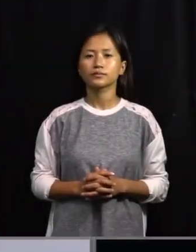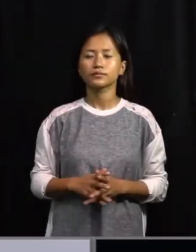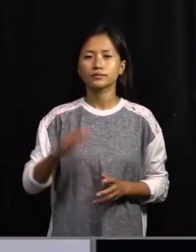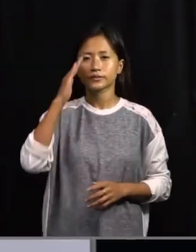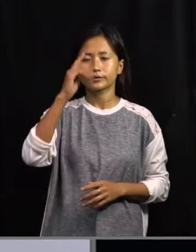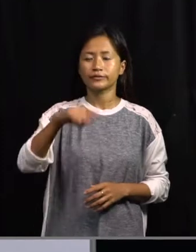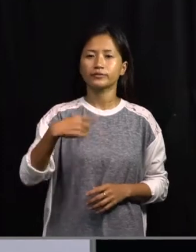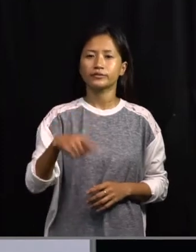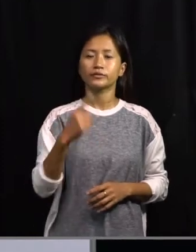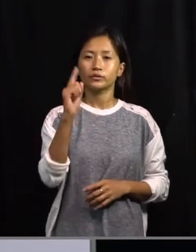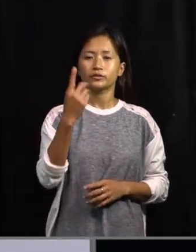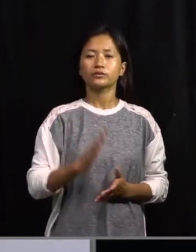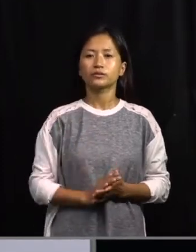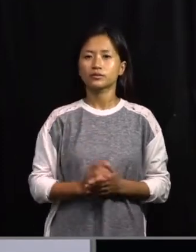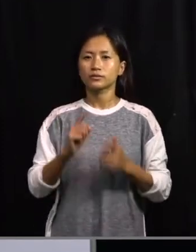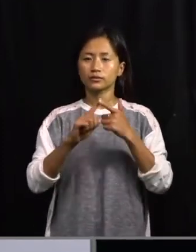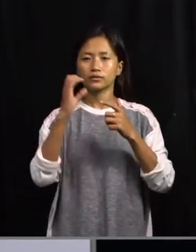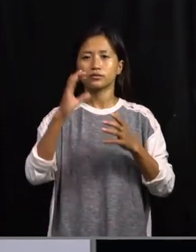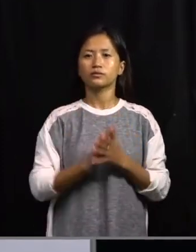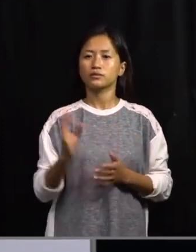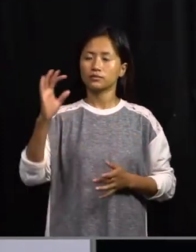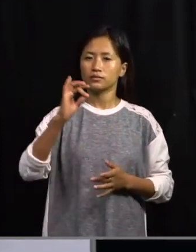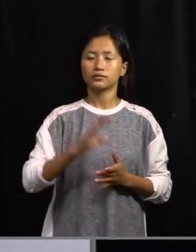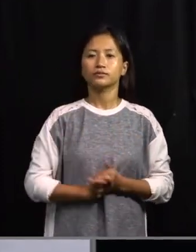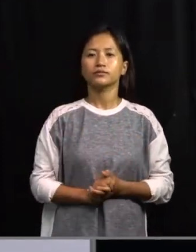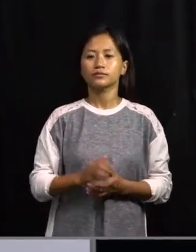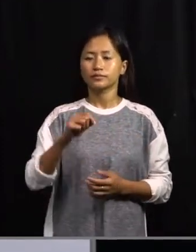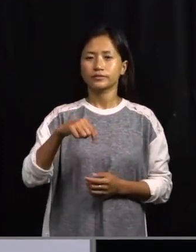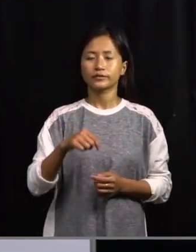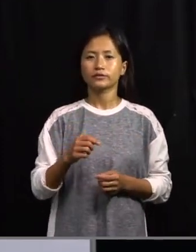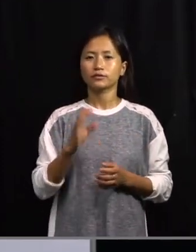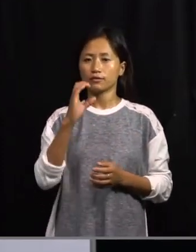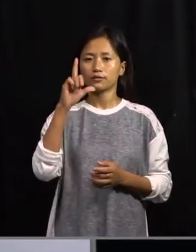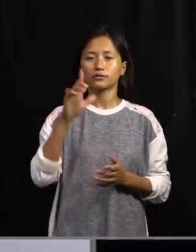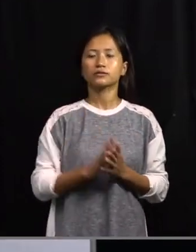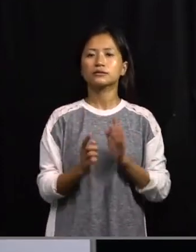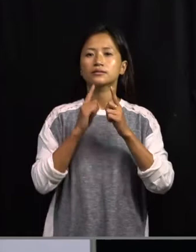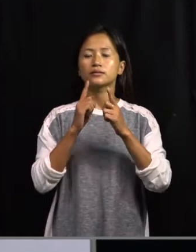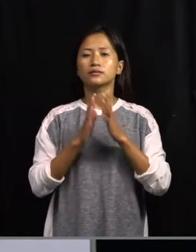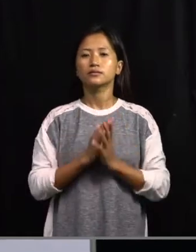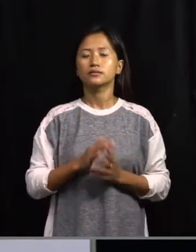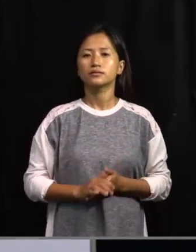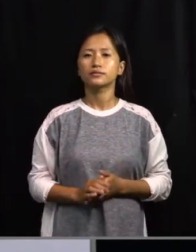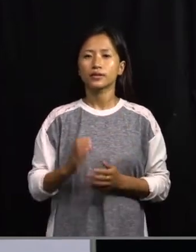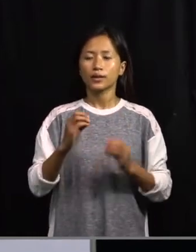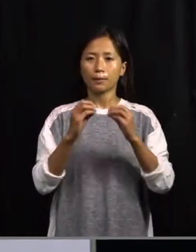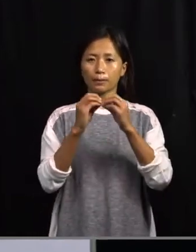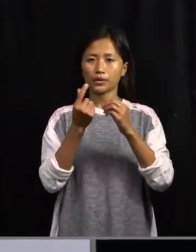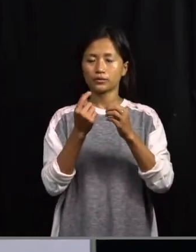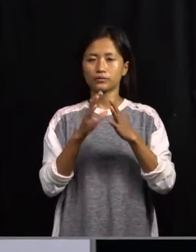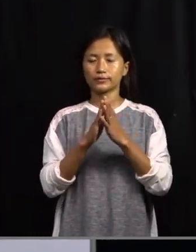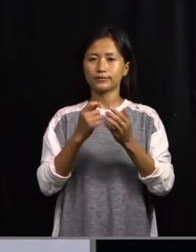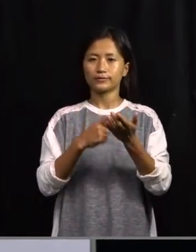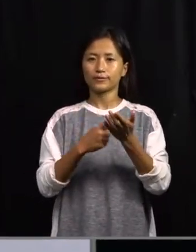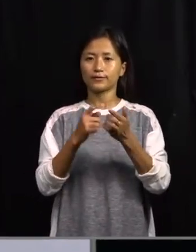Hello everyone, this is Economics Class once again. In this session, I want to discuss budget receipts with you.